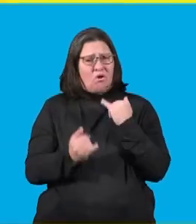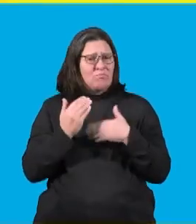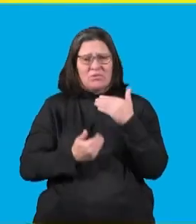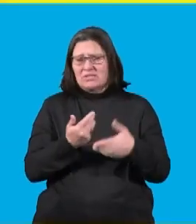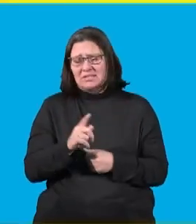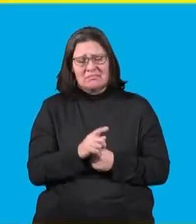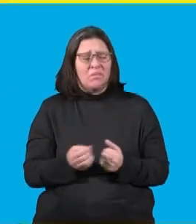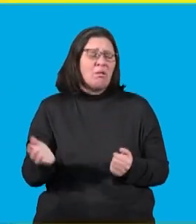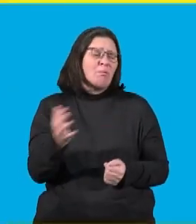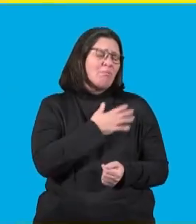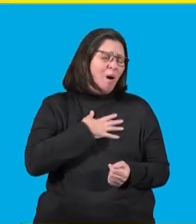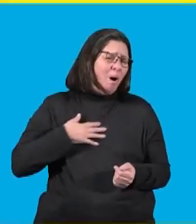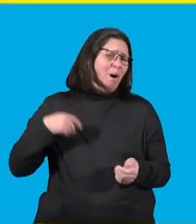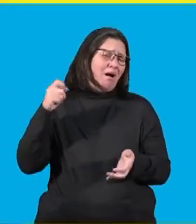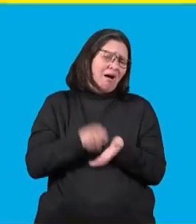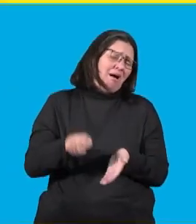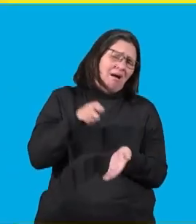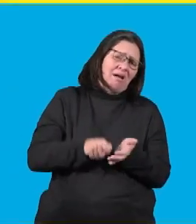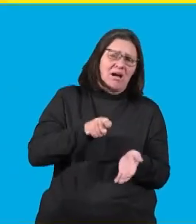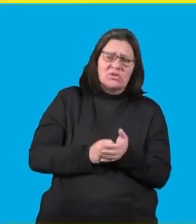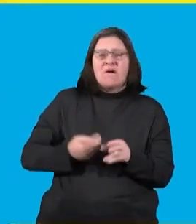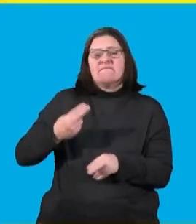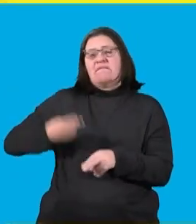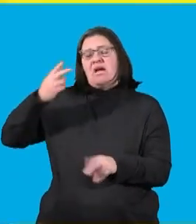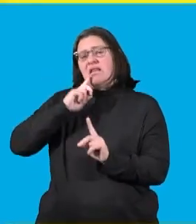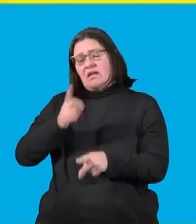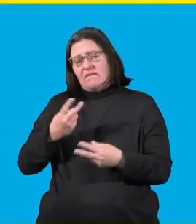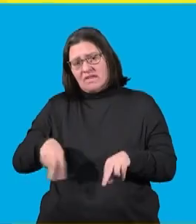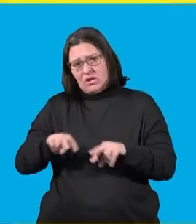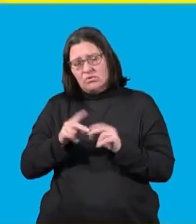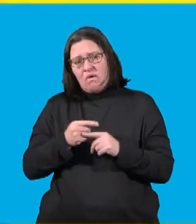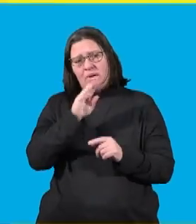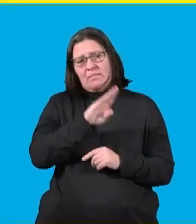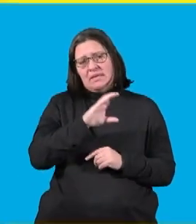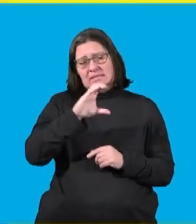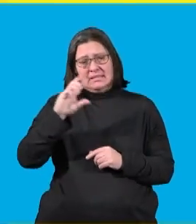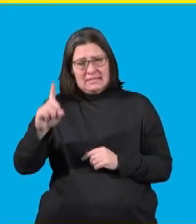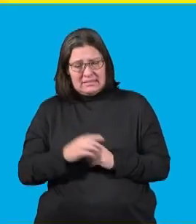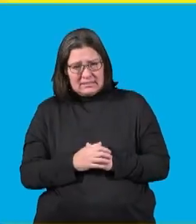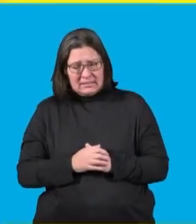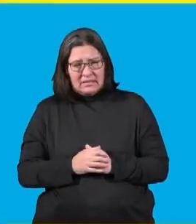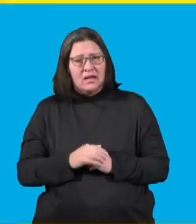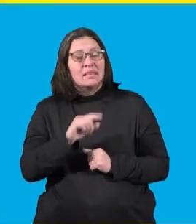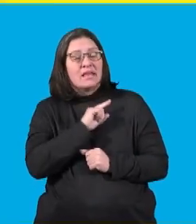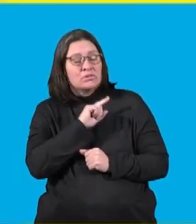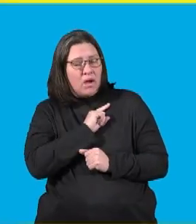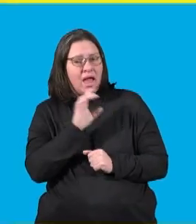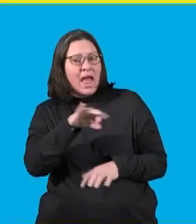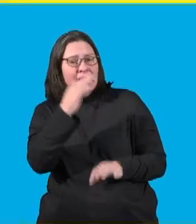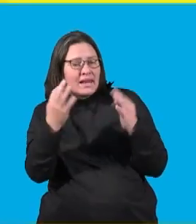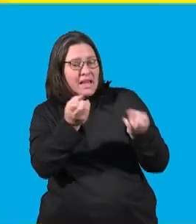very long process and a long-winded way to get to the final values of B, C, and D. This is